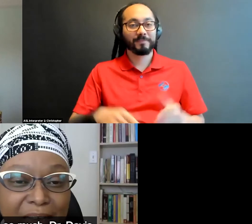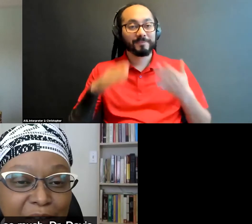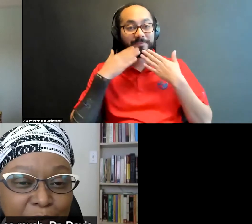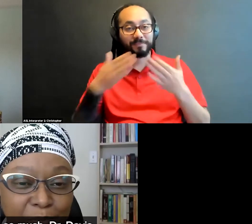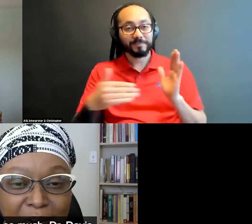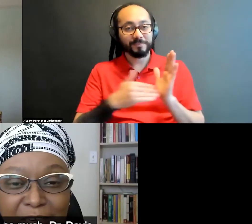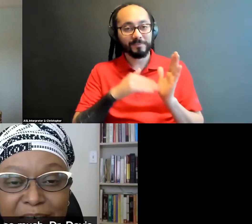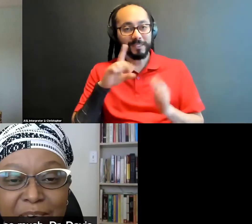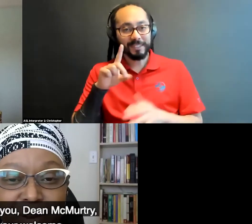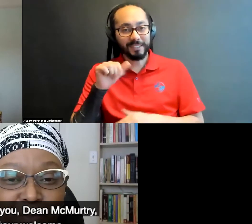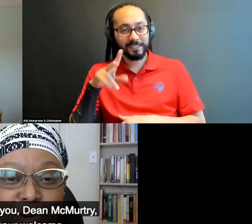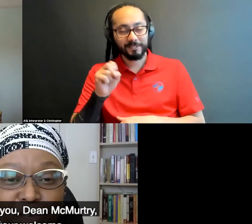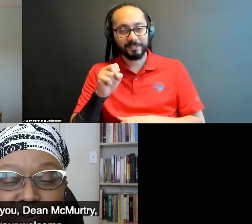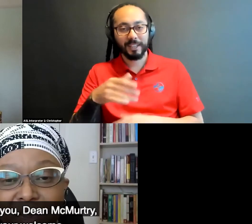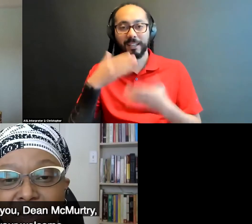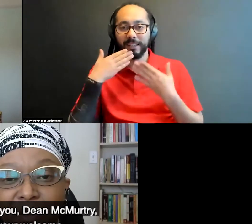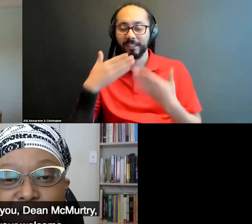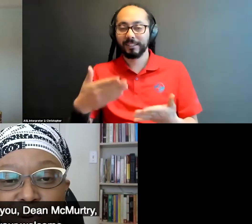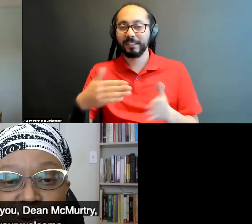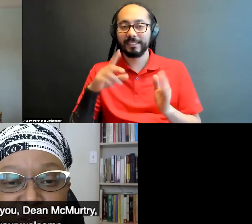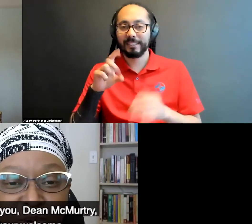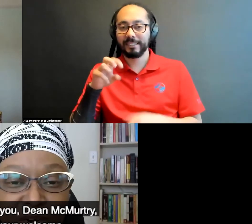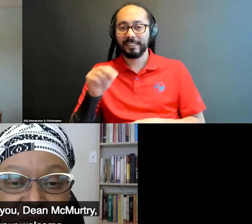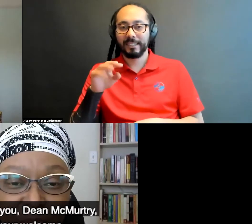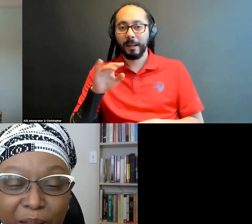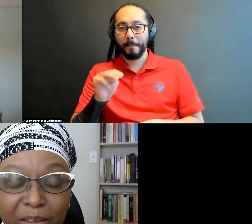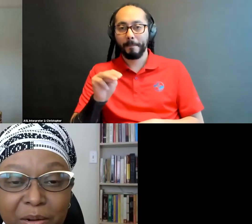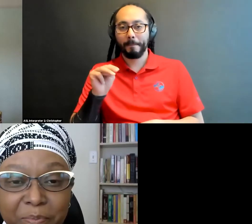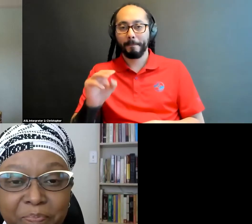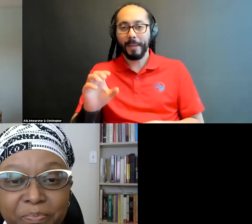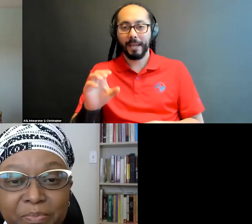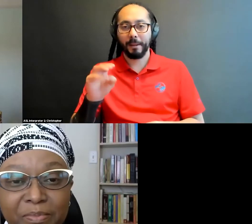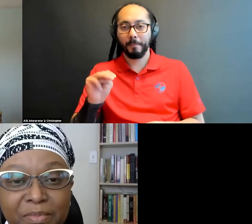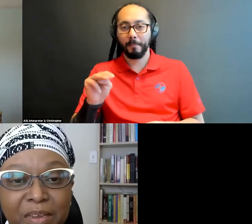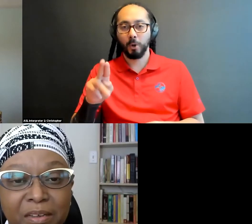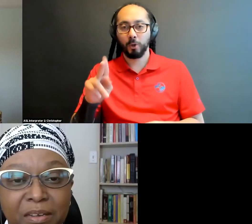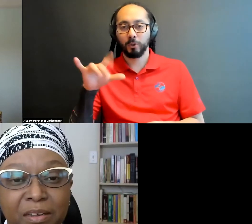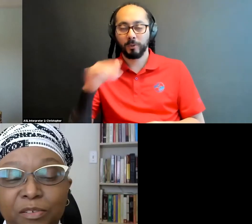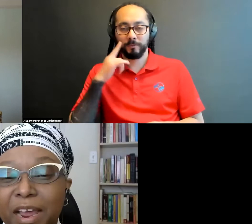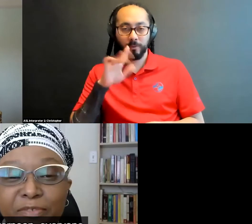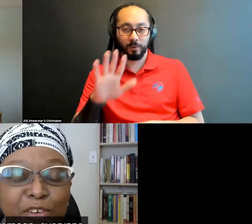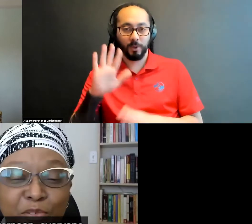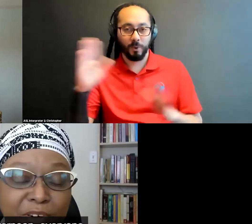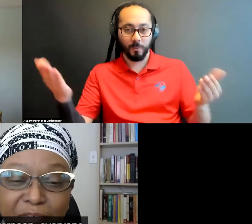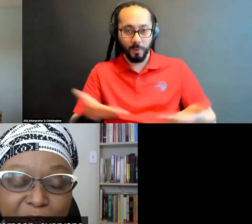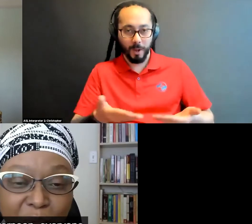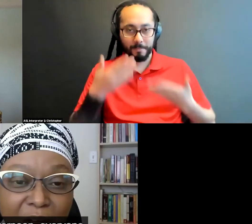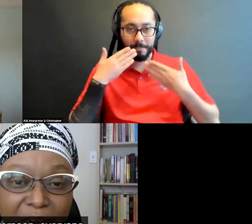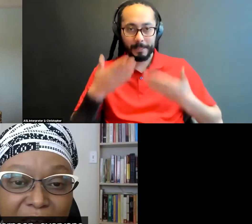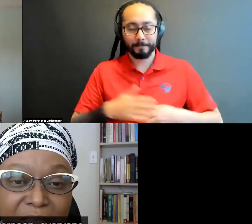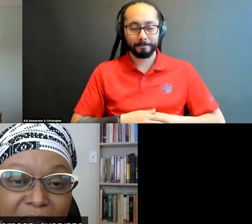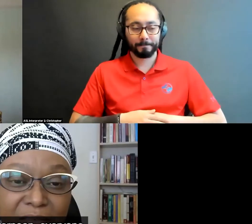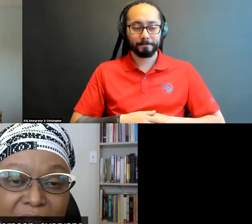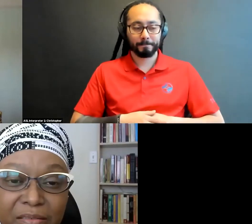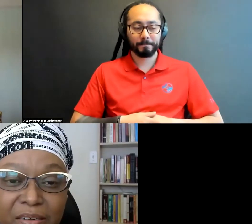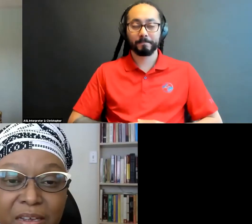Davis, and thank you, Dean McMurtry, for your welcome. Good afternoon,